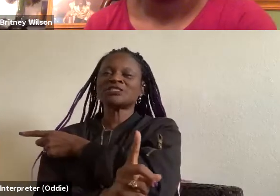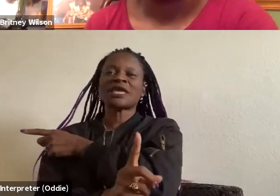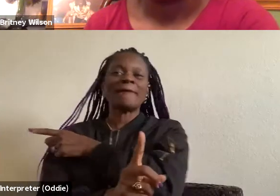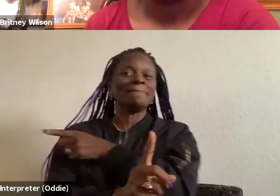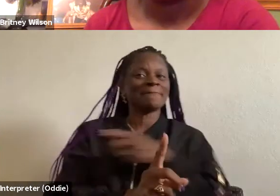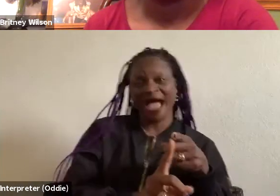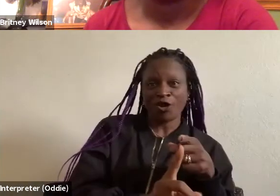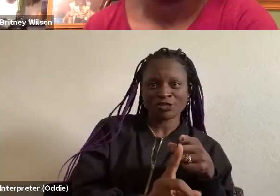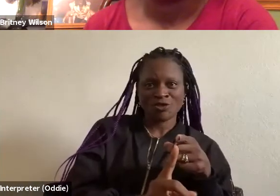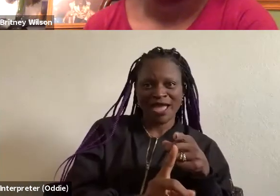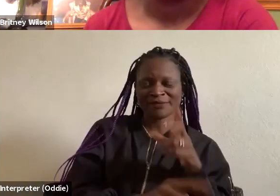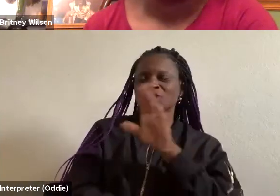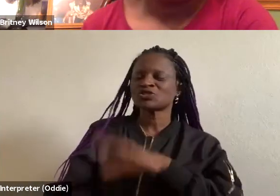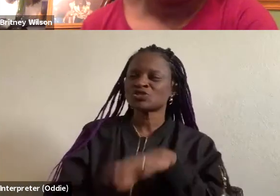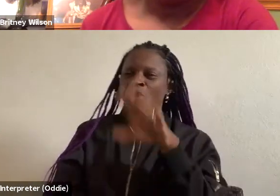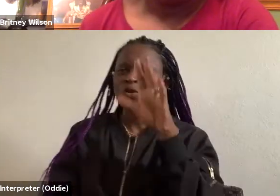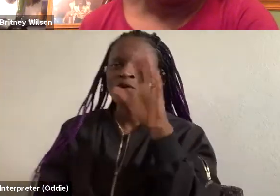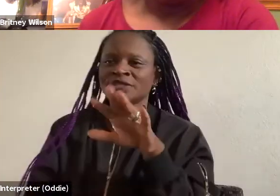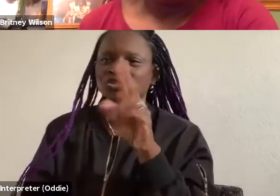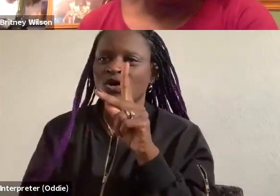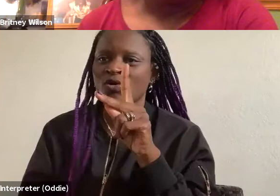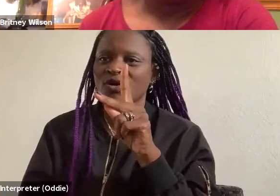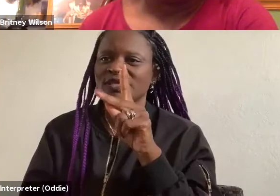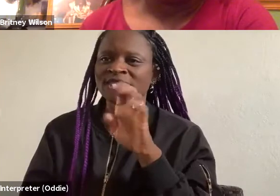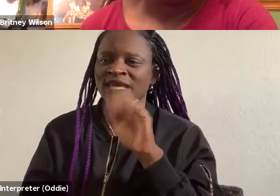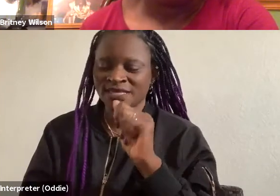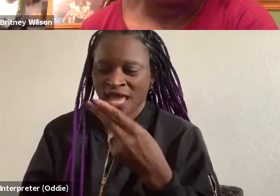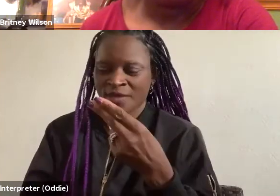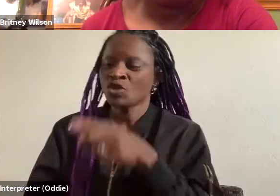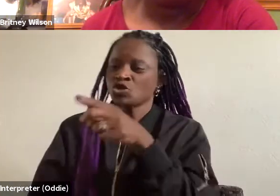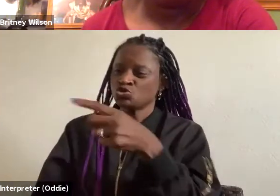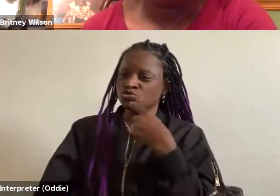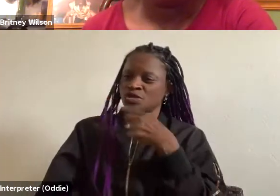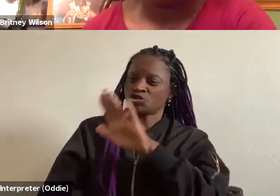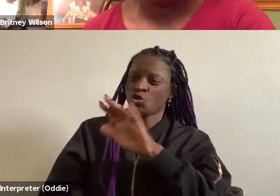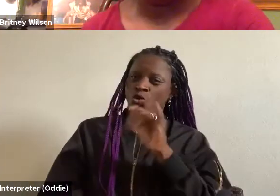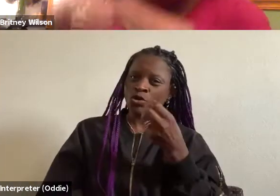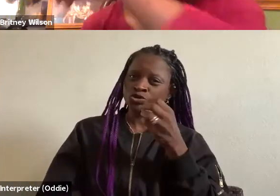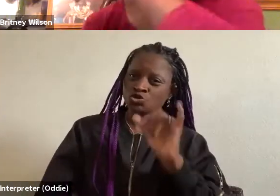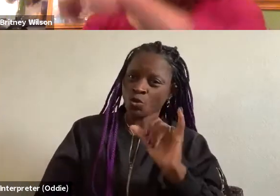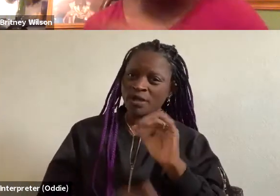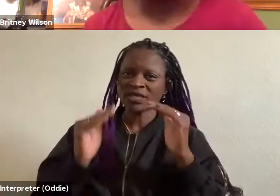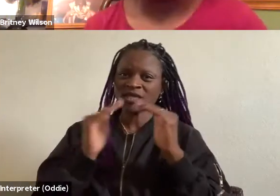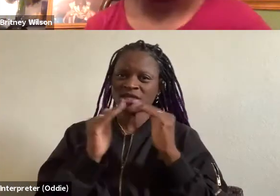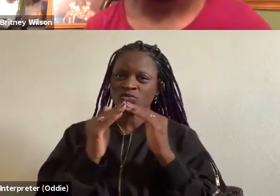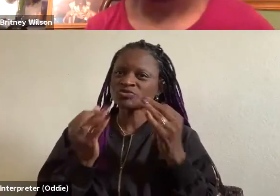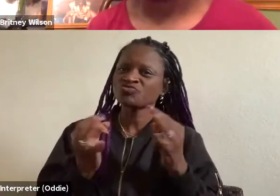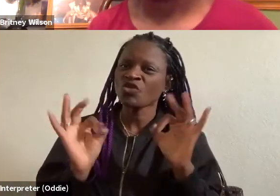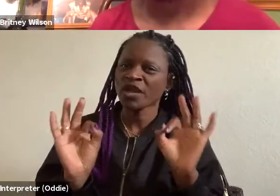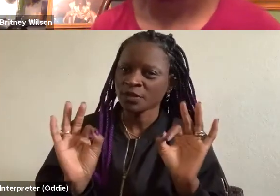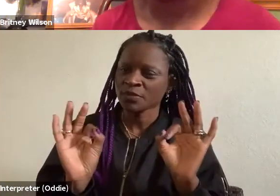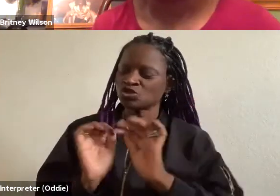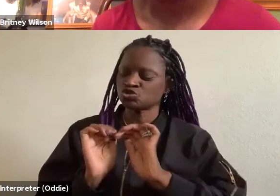stated that your joy is your freedom. How do you nurture that joy in a world that tells you that joy is a